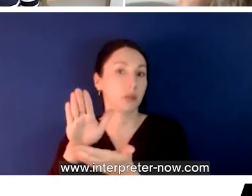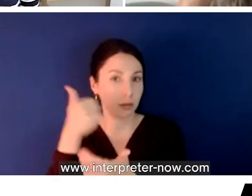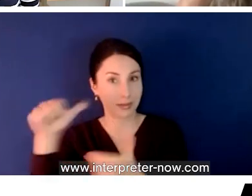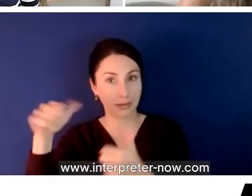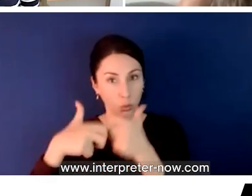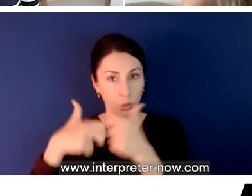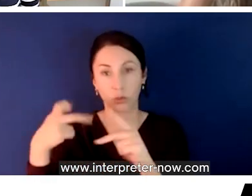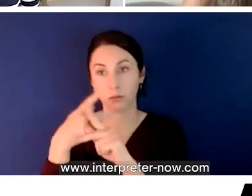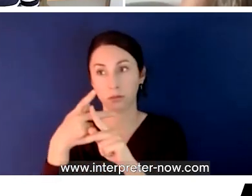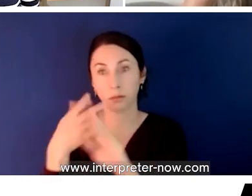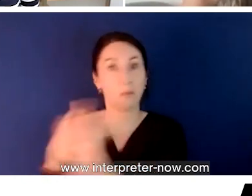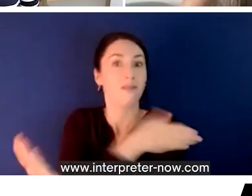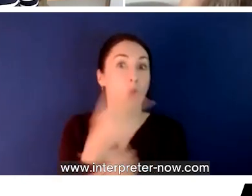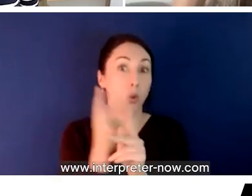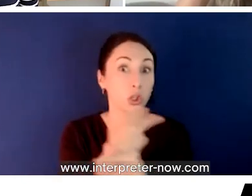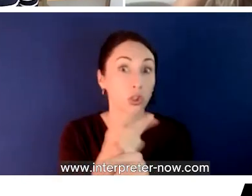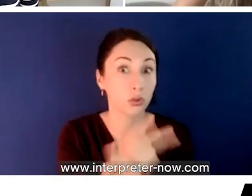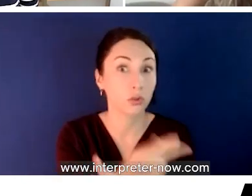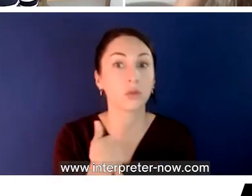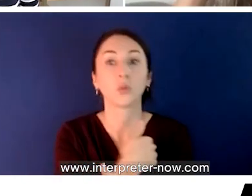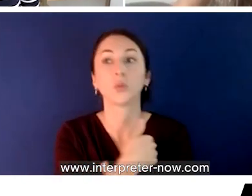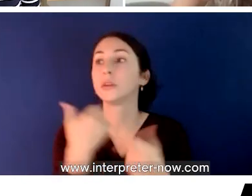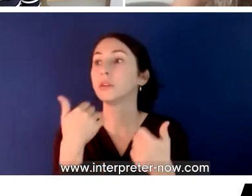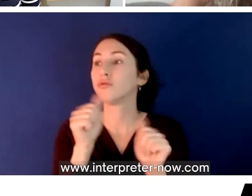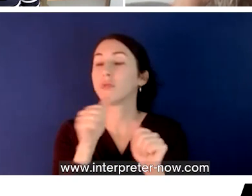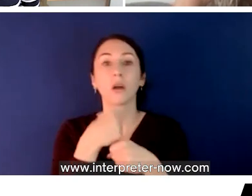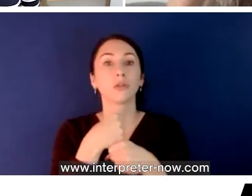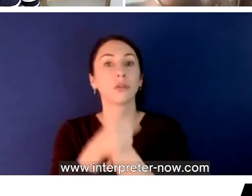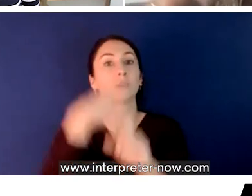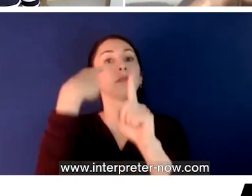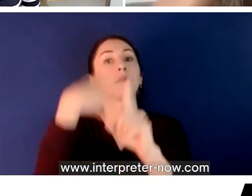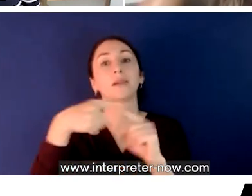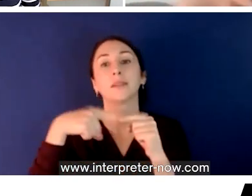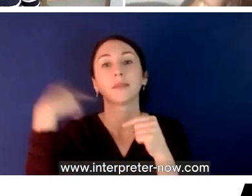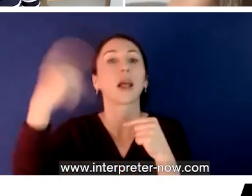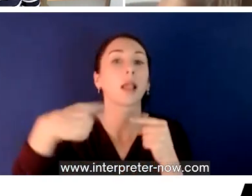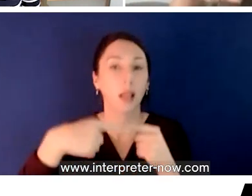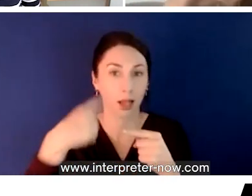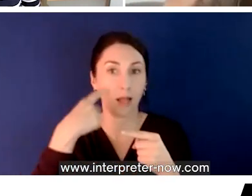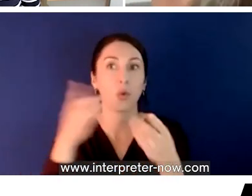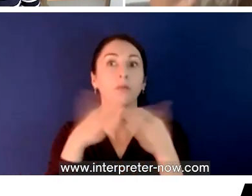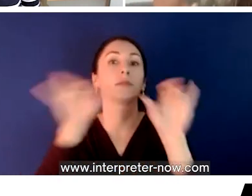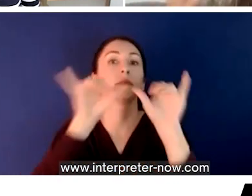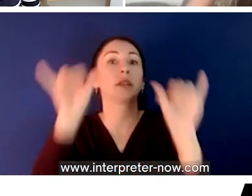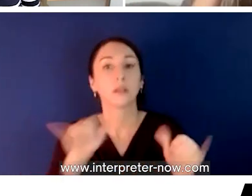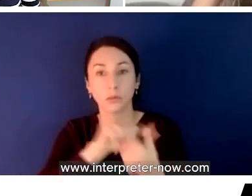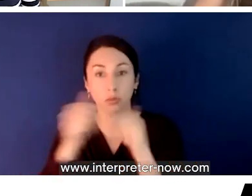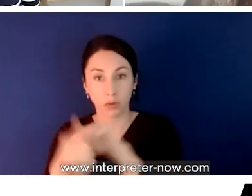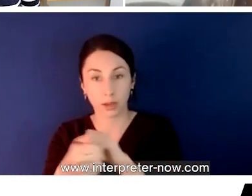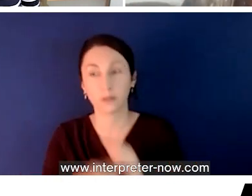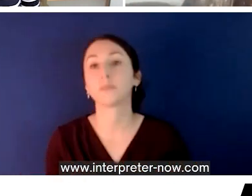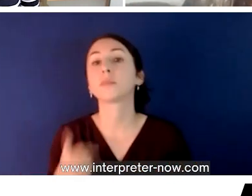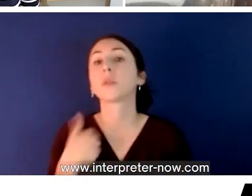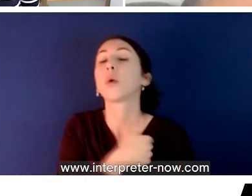help the organization identify and address issues before they escalate. Right. We're trying to create this virtuous cycle so we can make